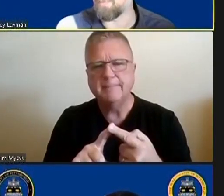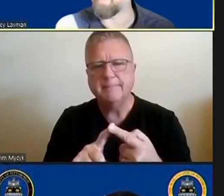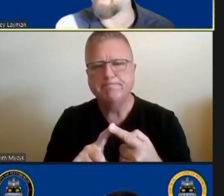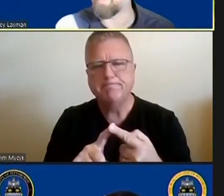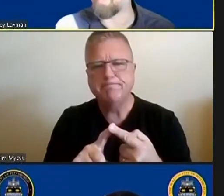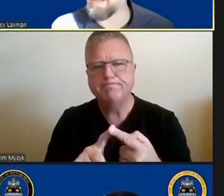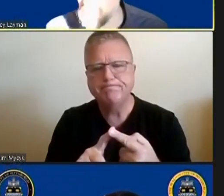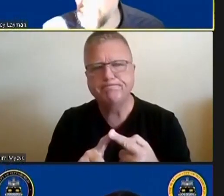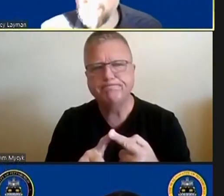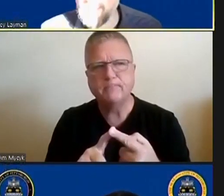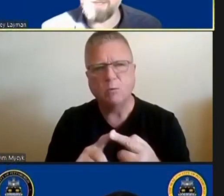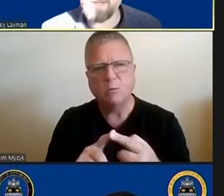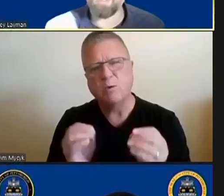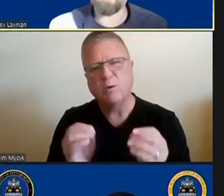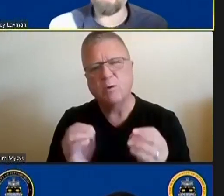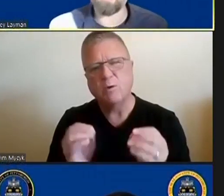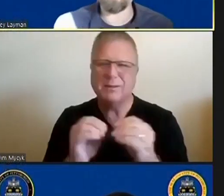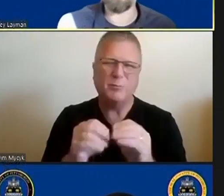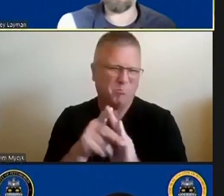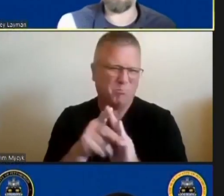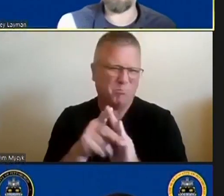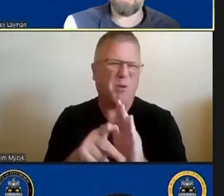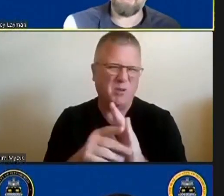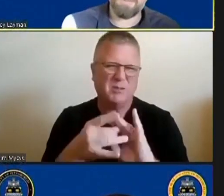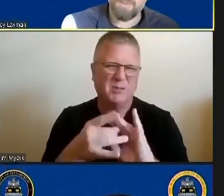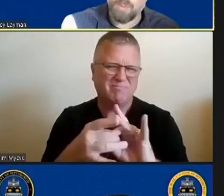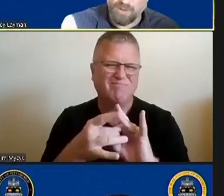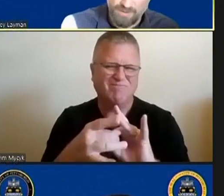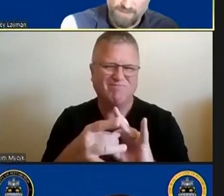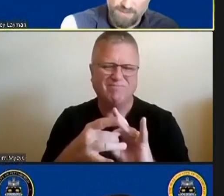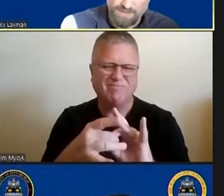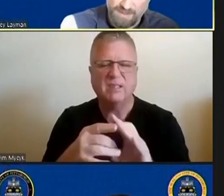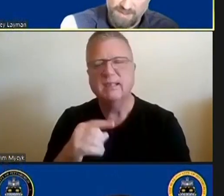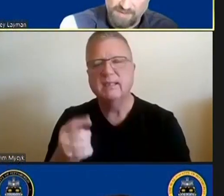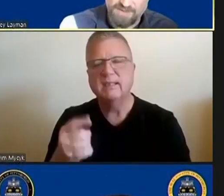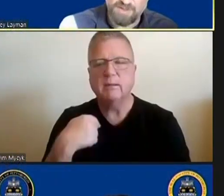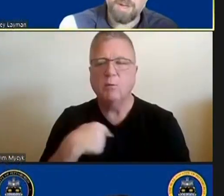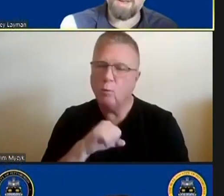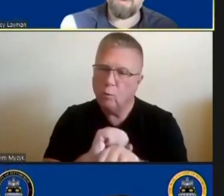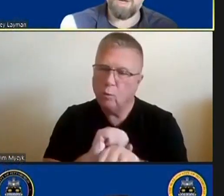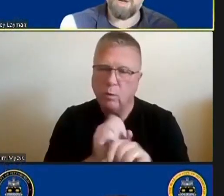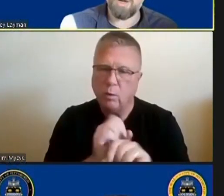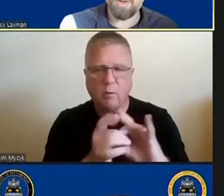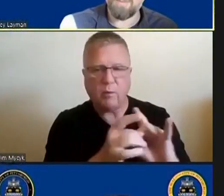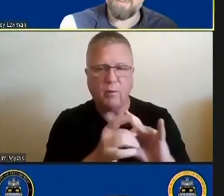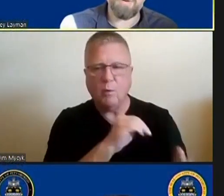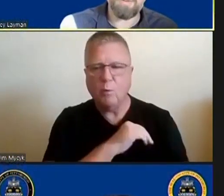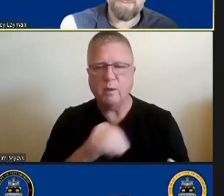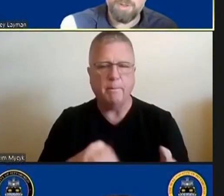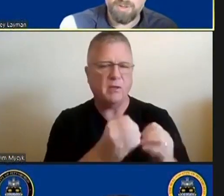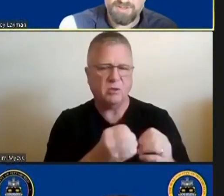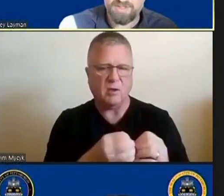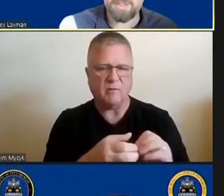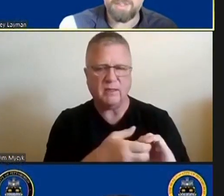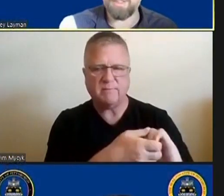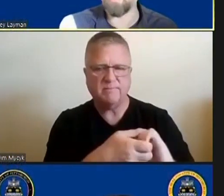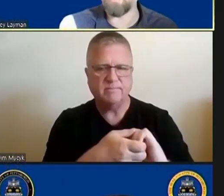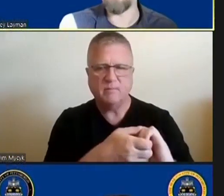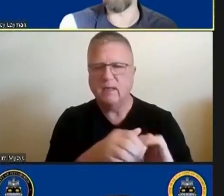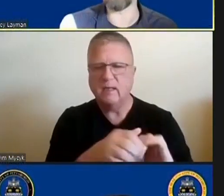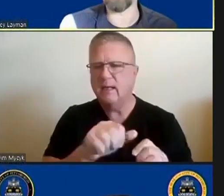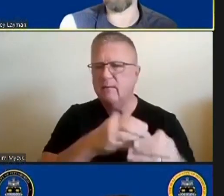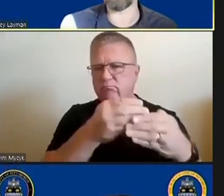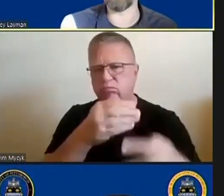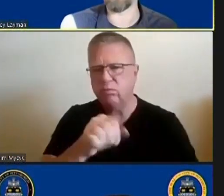is more policy oriented. It's something that we worked with the mayor's office on and with a number of community organizations